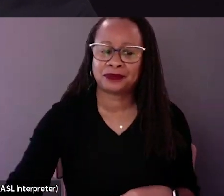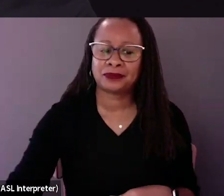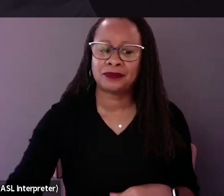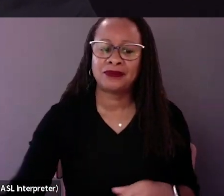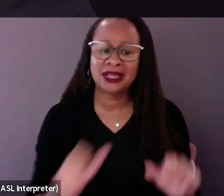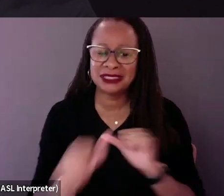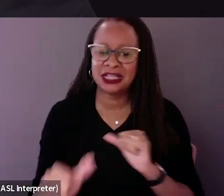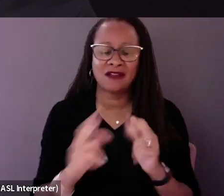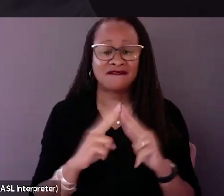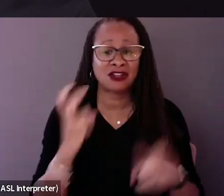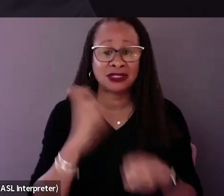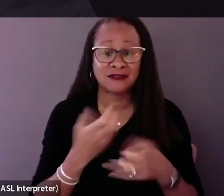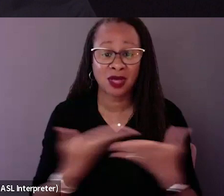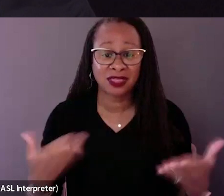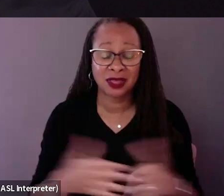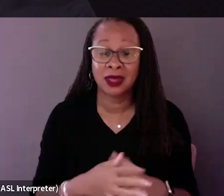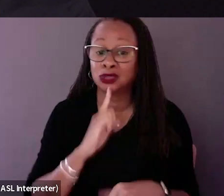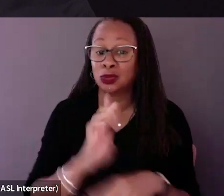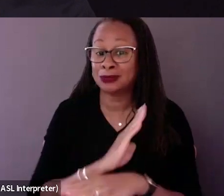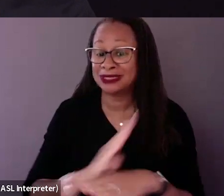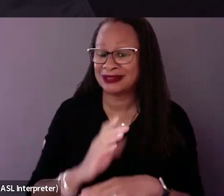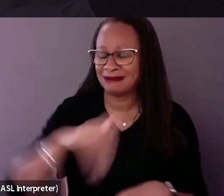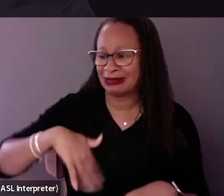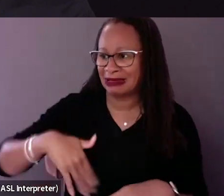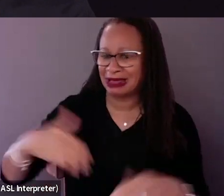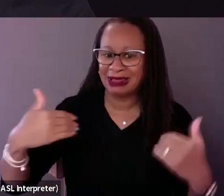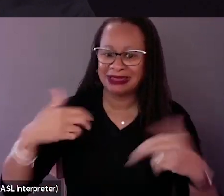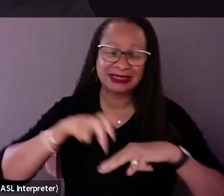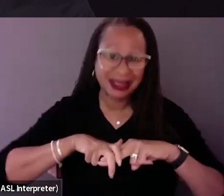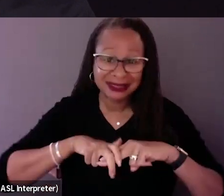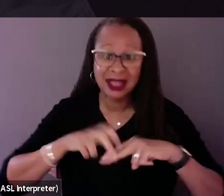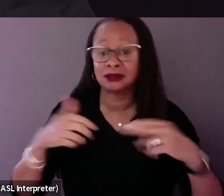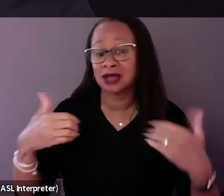thing. In fact, I have yet to have